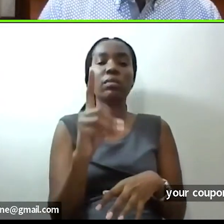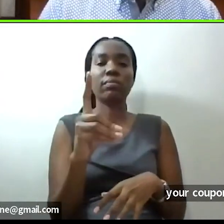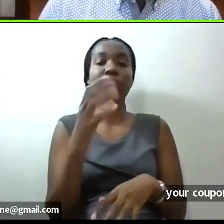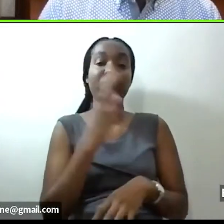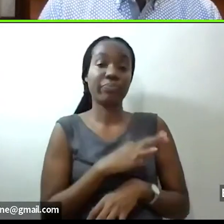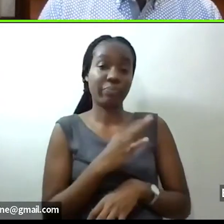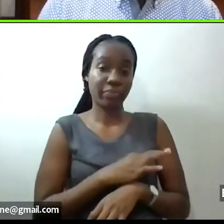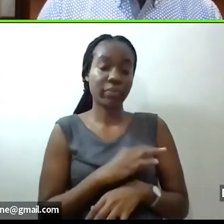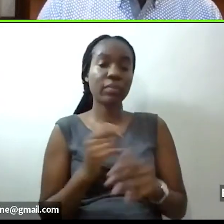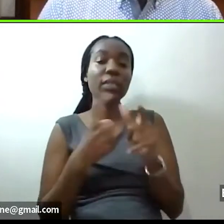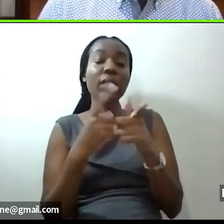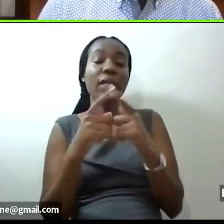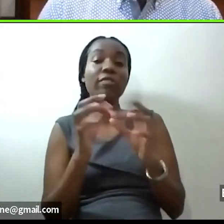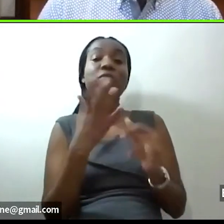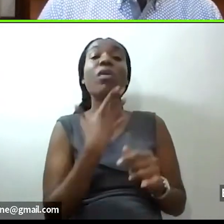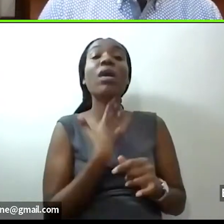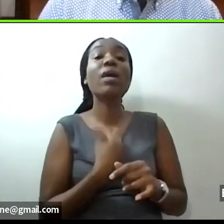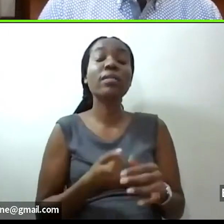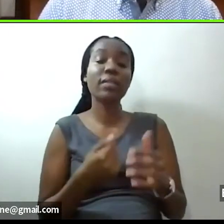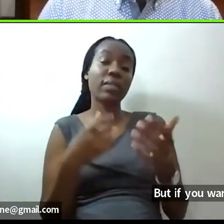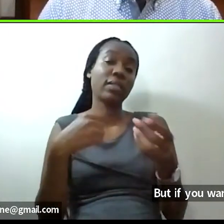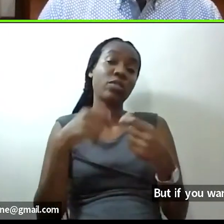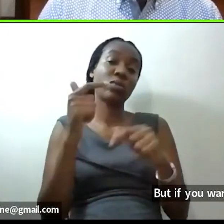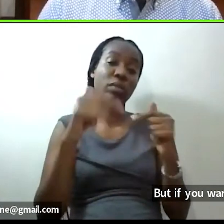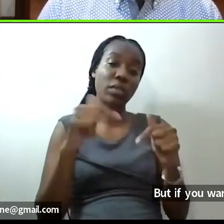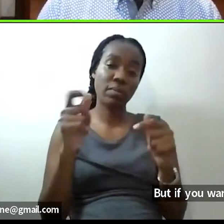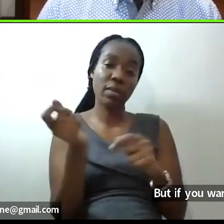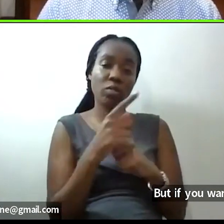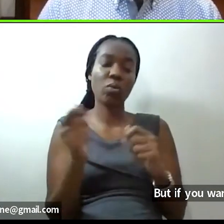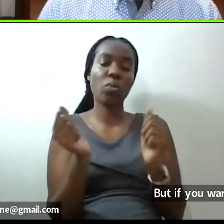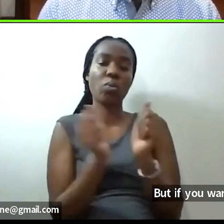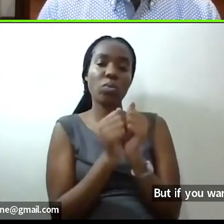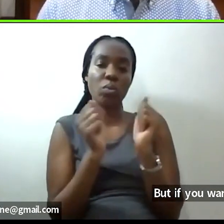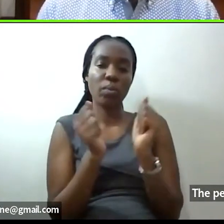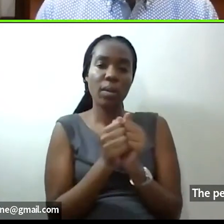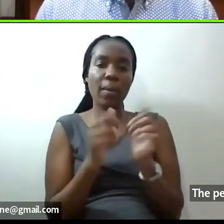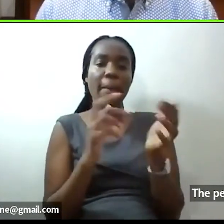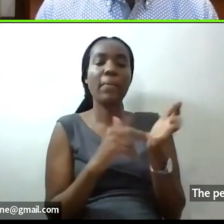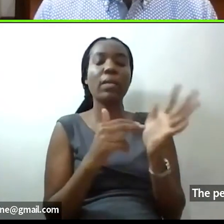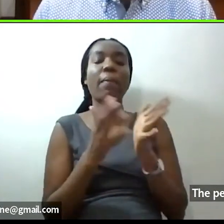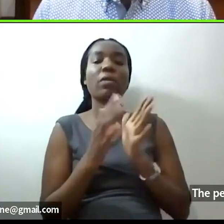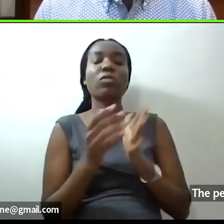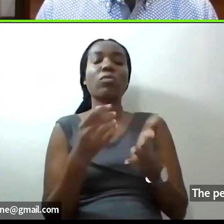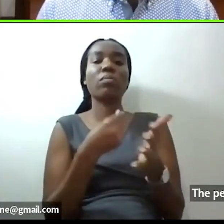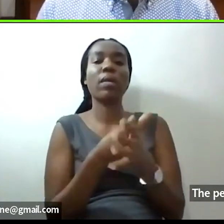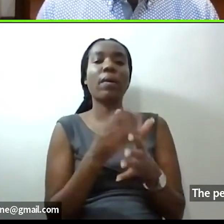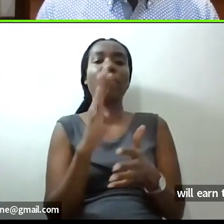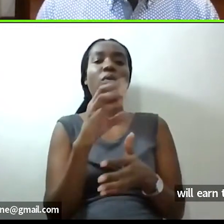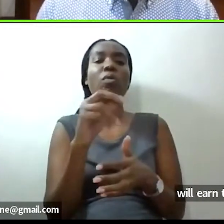October, the person who will buy that bond will earn the coupon for December in